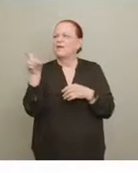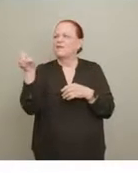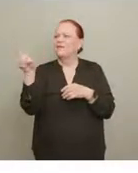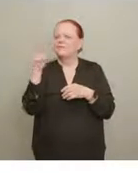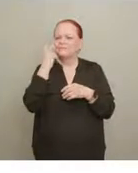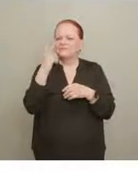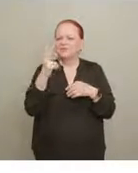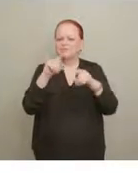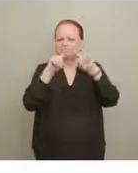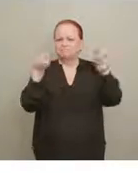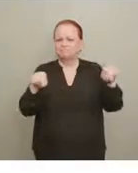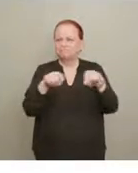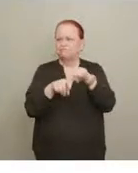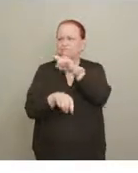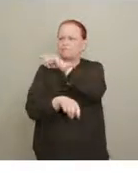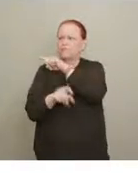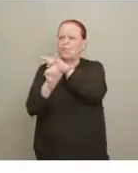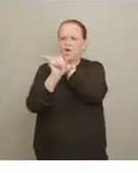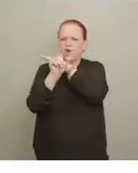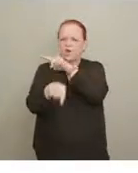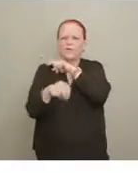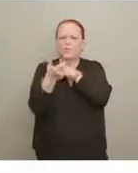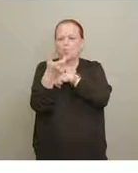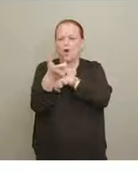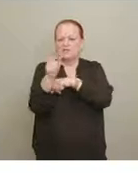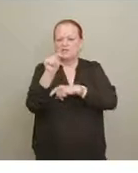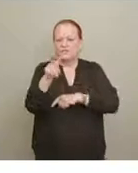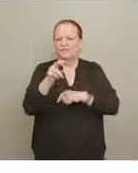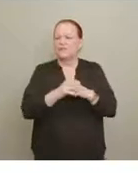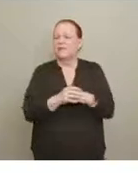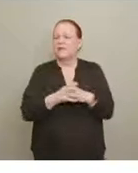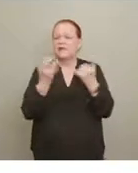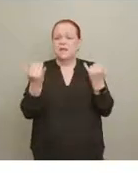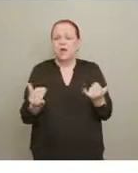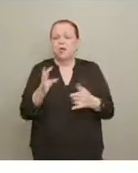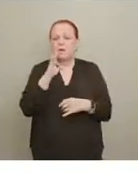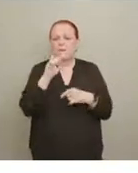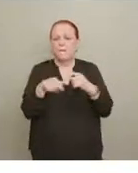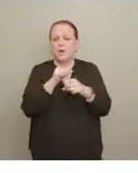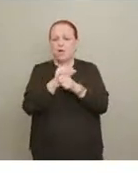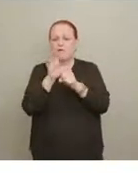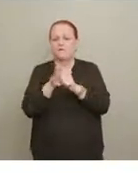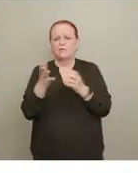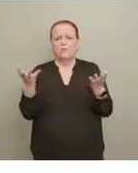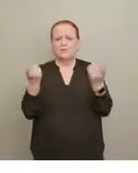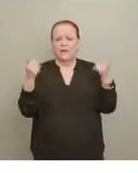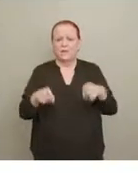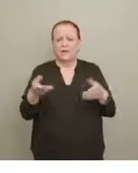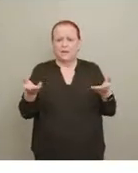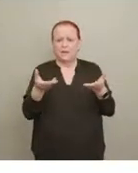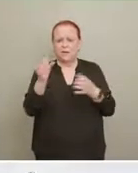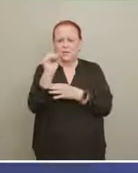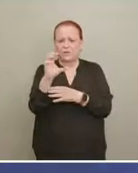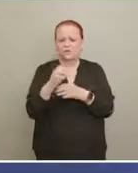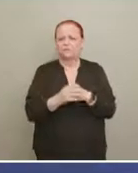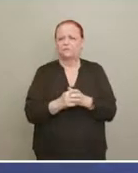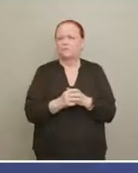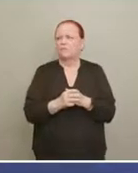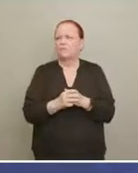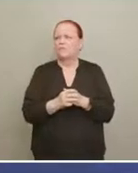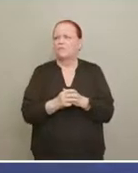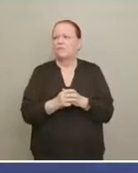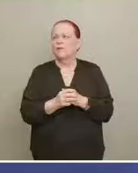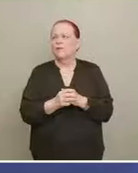March 8th at 6 p.m. So let's talk about COVID and what's currently happening in Orange County, as well as